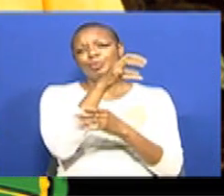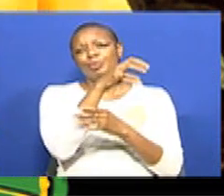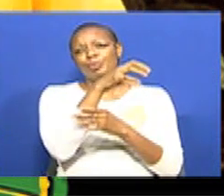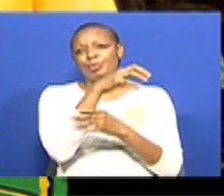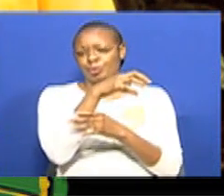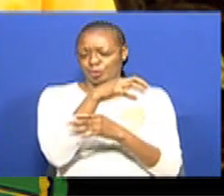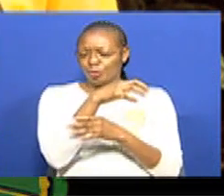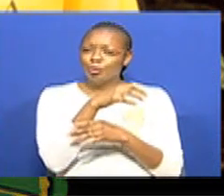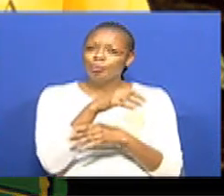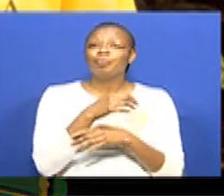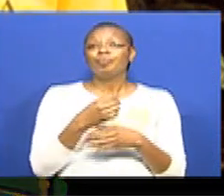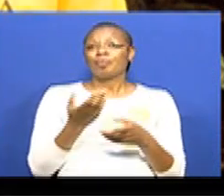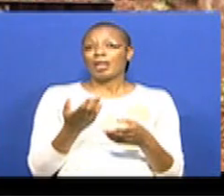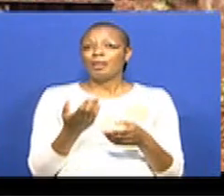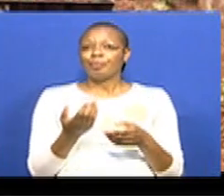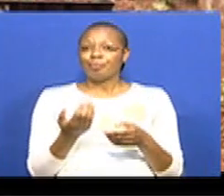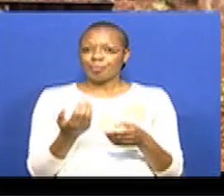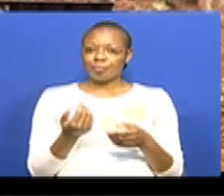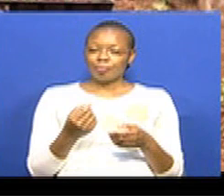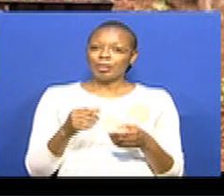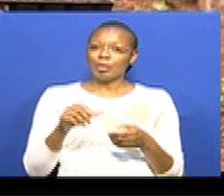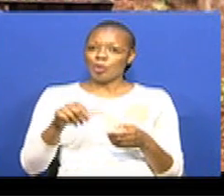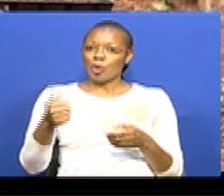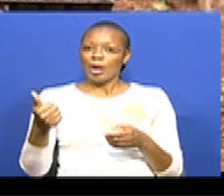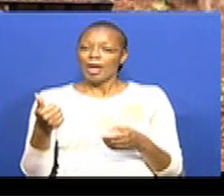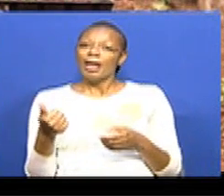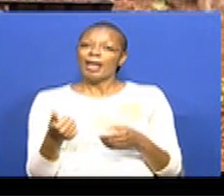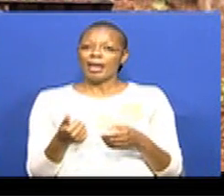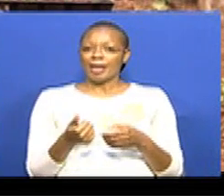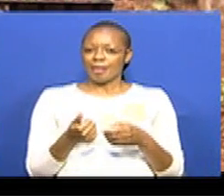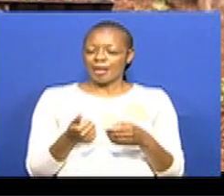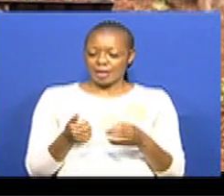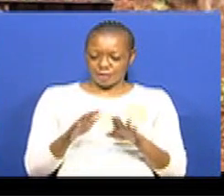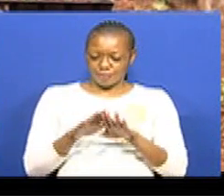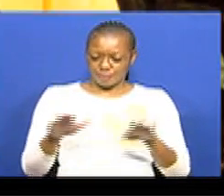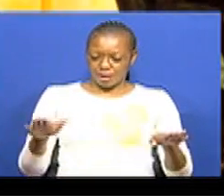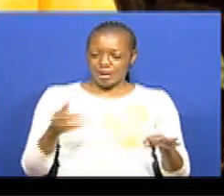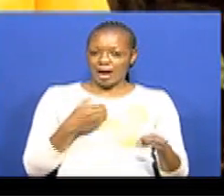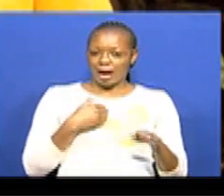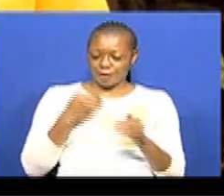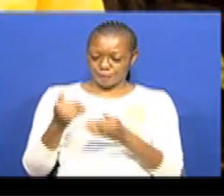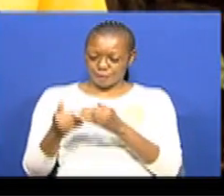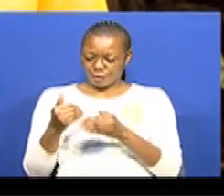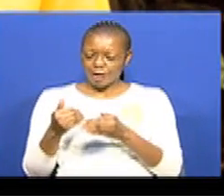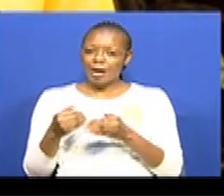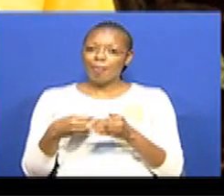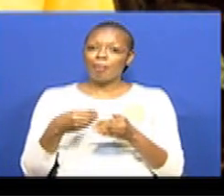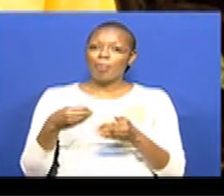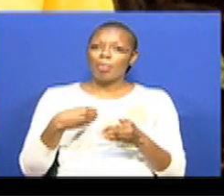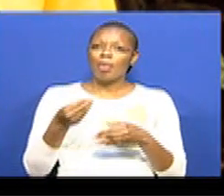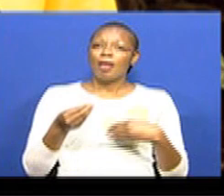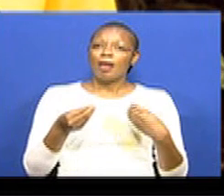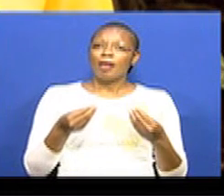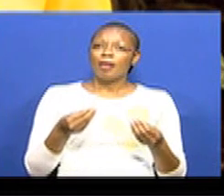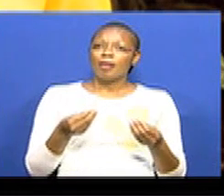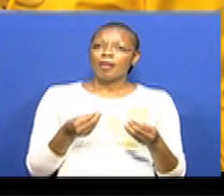flat. And the other neighbor, I was given a garden by a neighbor because the plant there, she